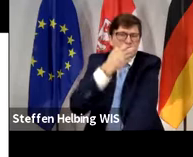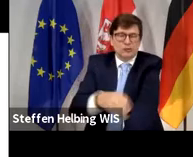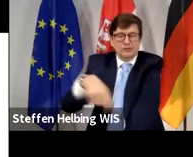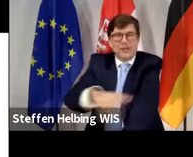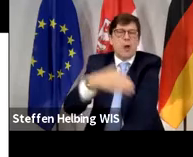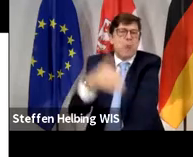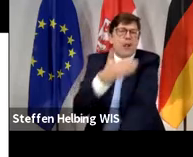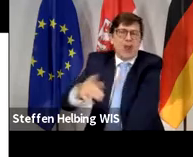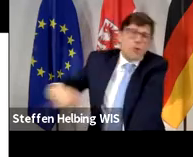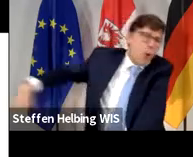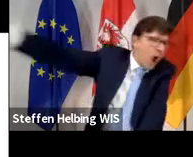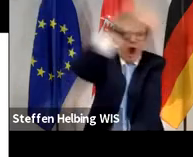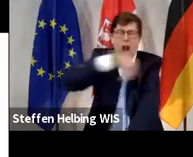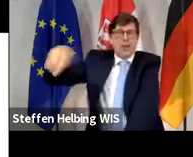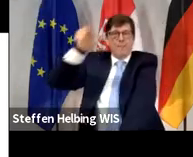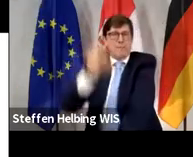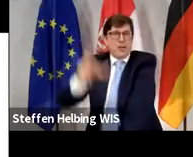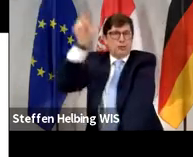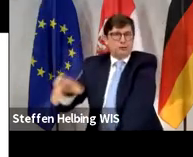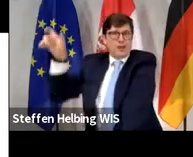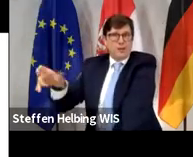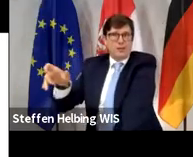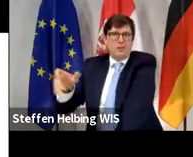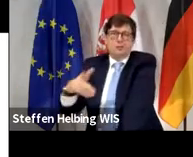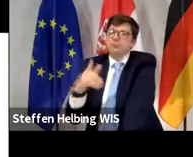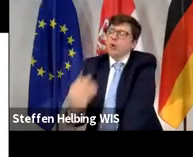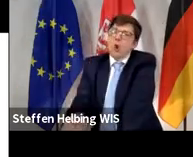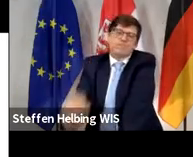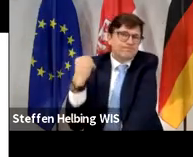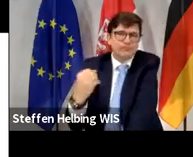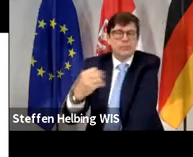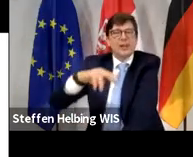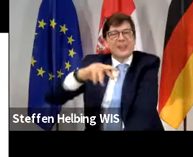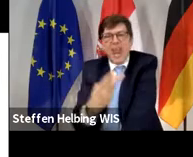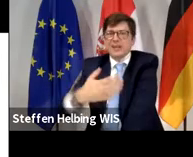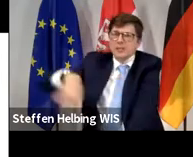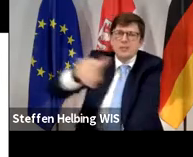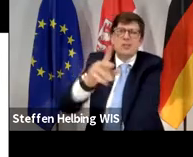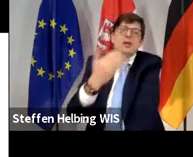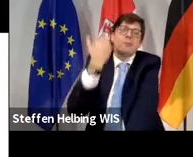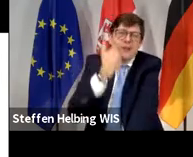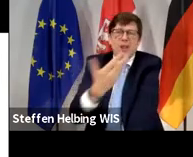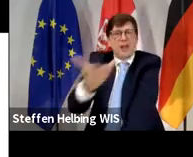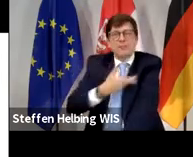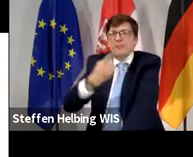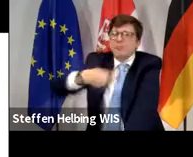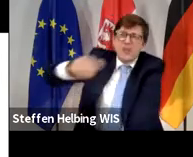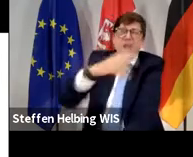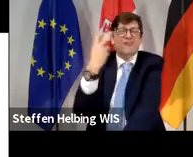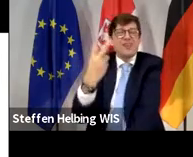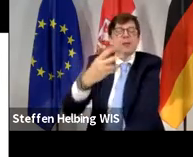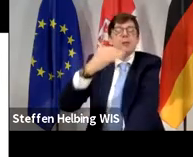new technology and barrier-free for everyone. And as to make a connection to what I